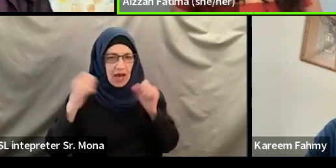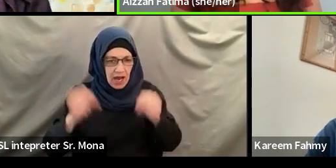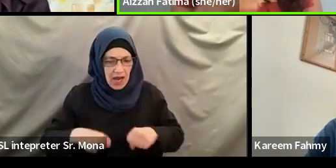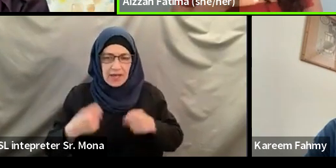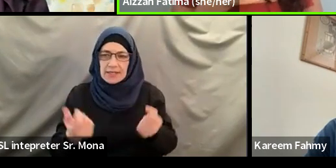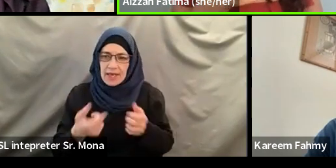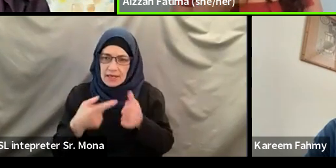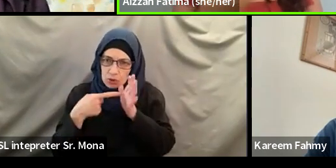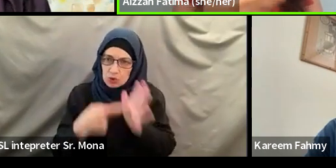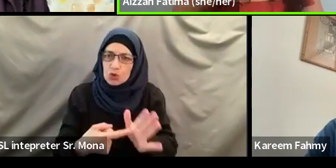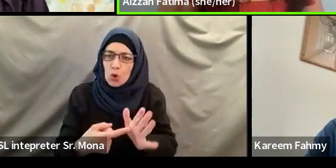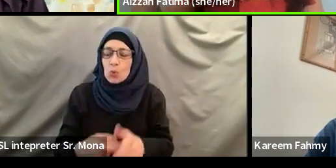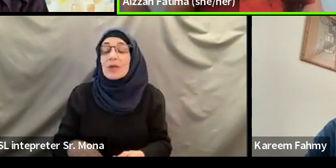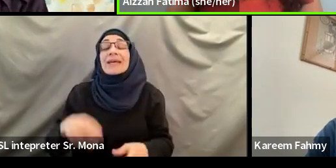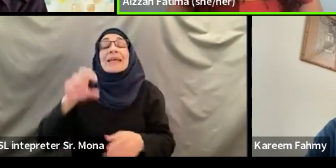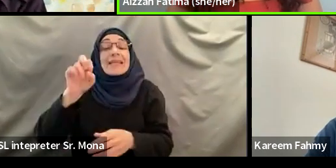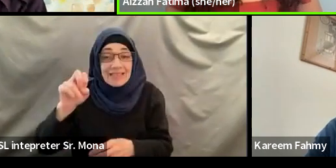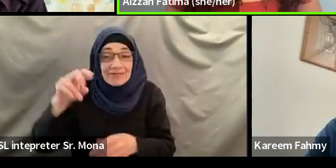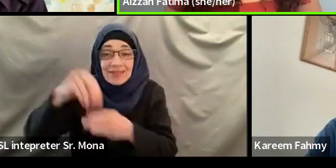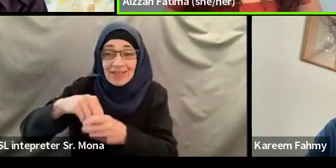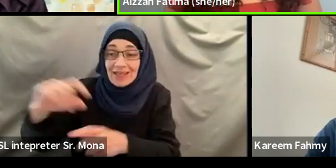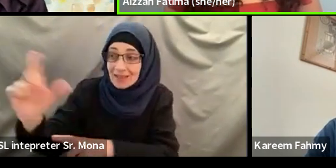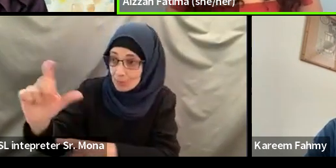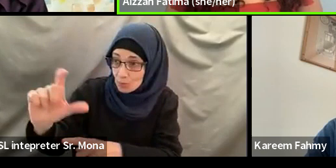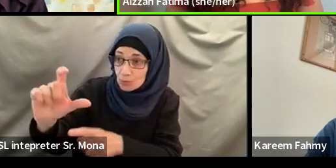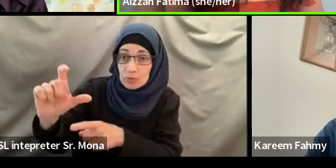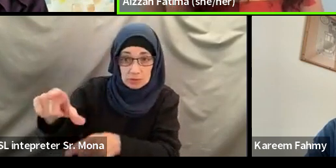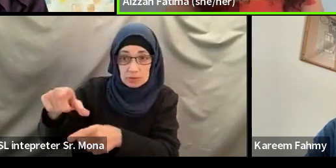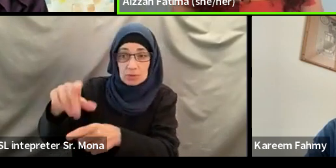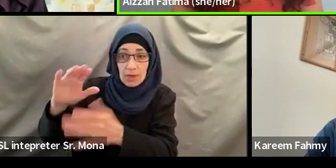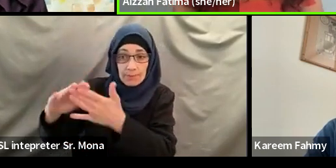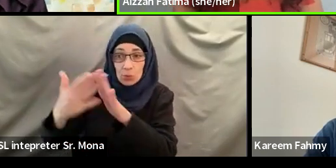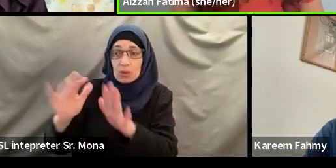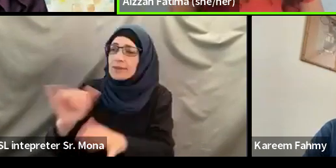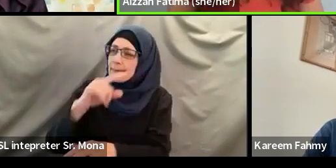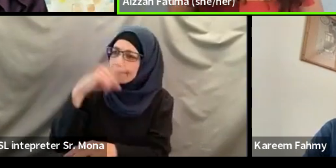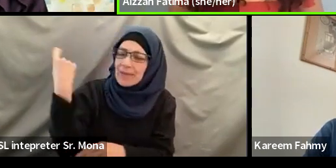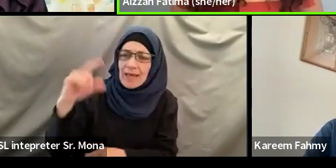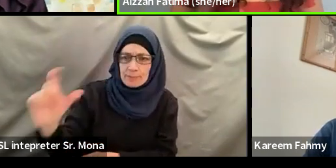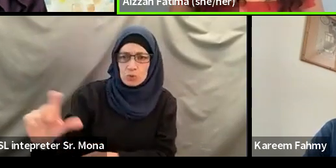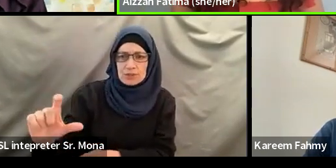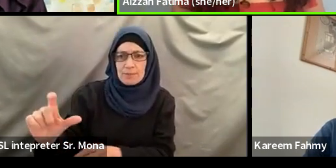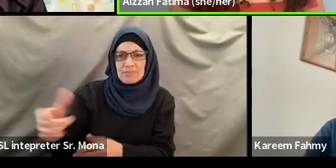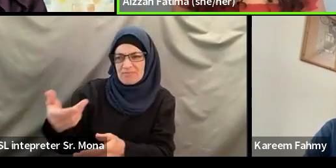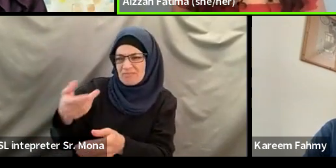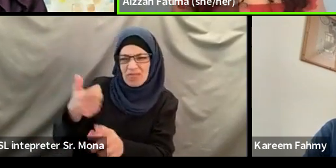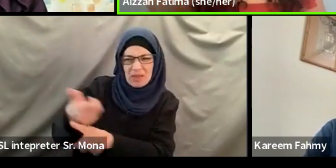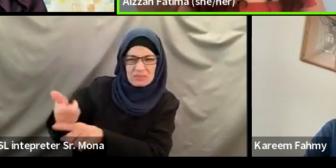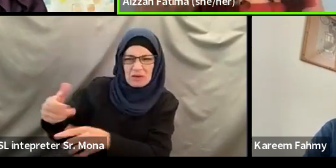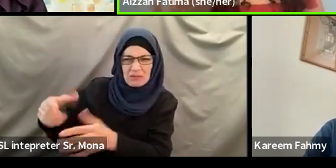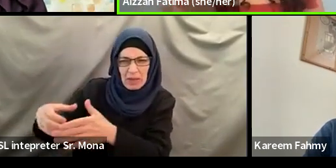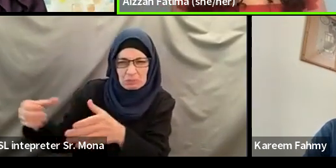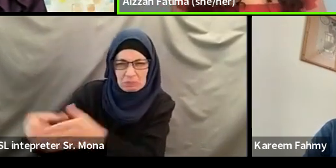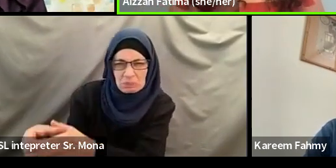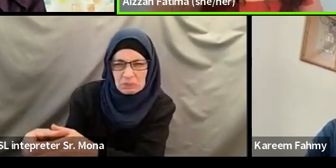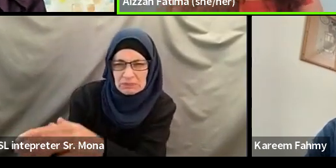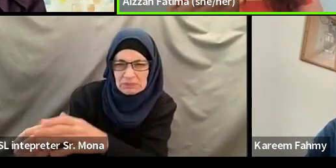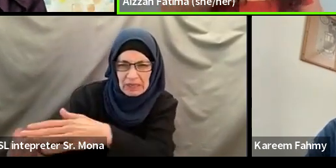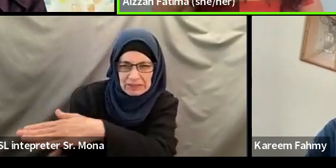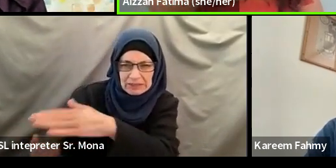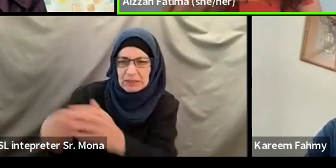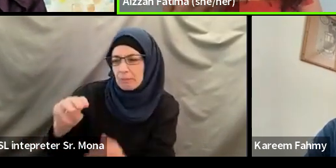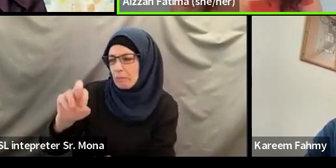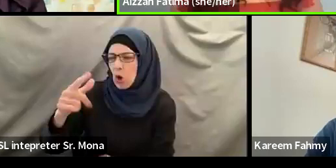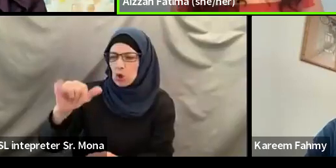very marginalized, and that's Black Muslims, you know, who are looked down upon within our own community. We know this from going to our